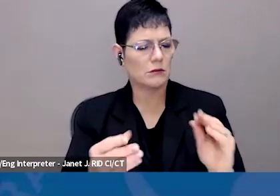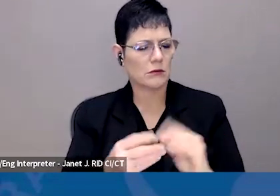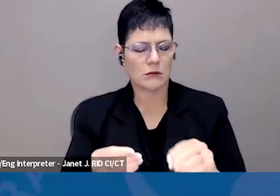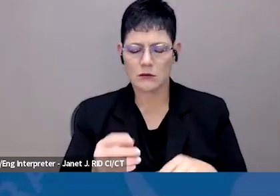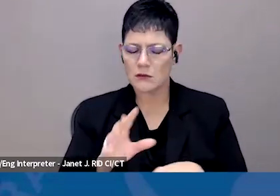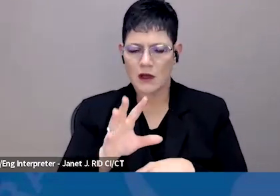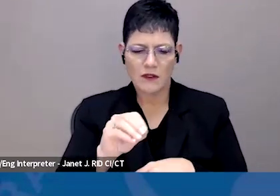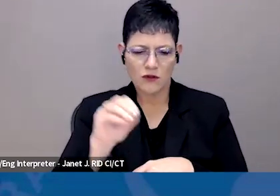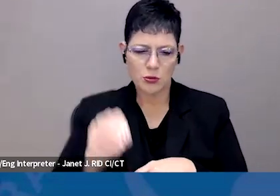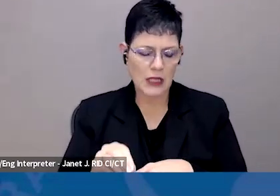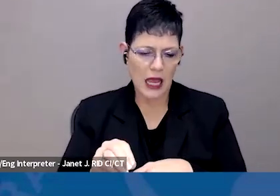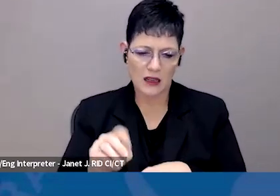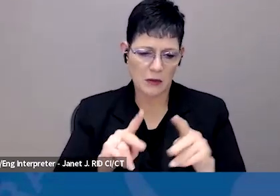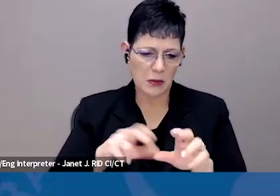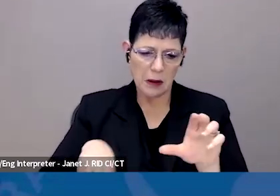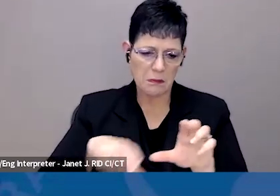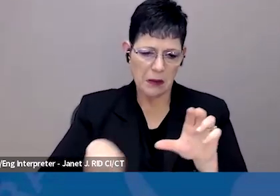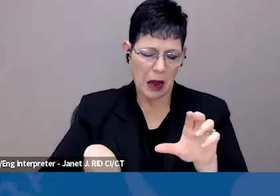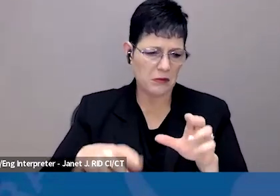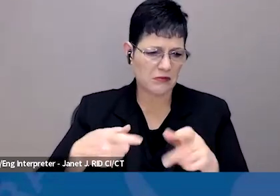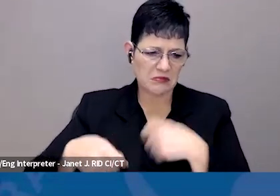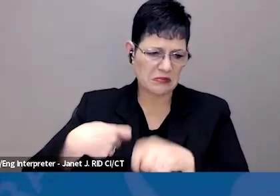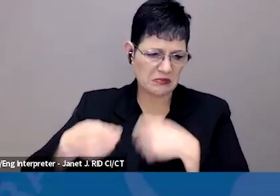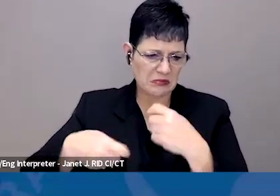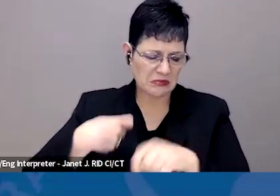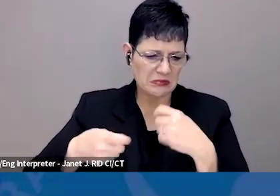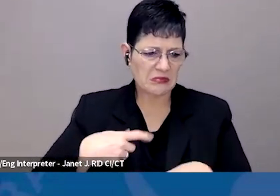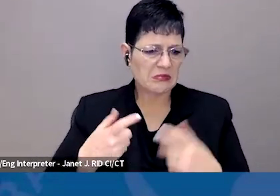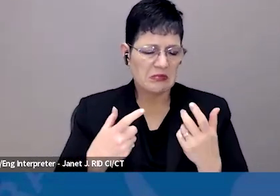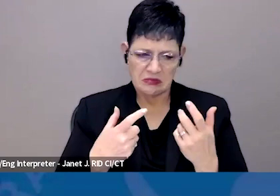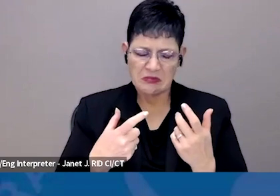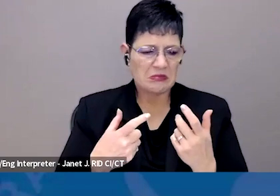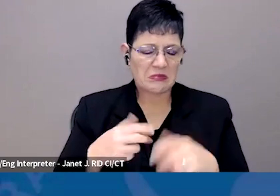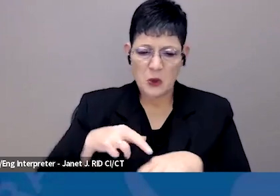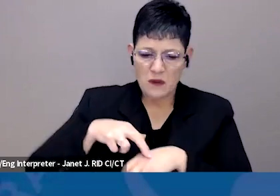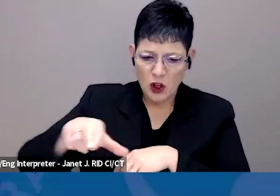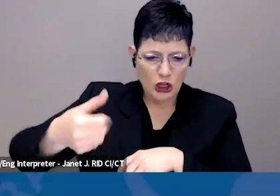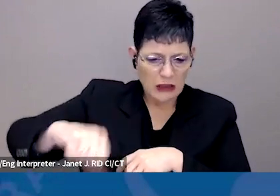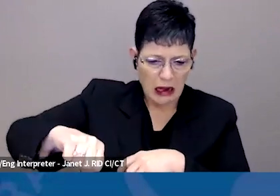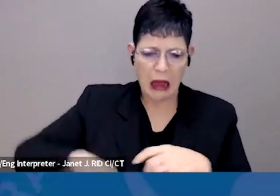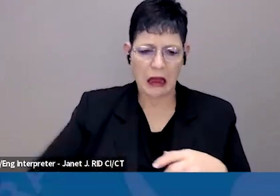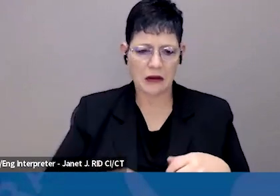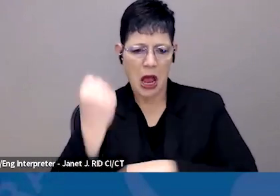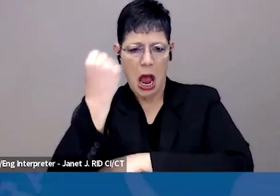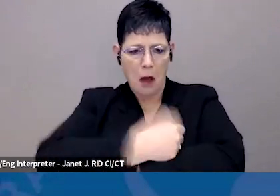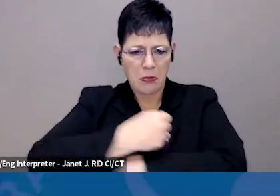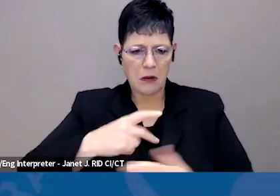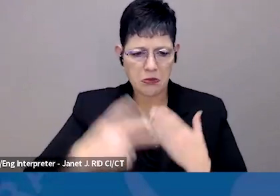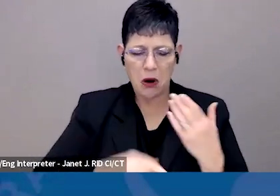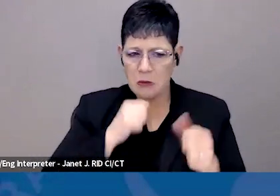turnover rate in the direct care workforce and about providers declining referrals and closing programs due to lack of